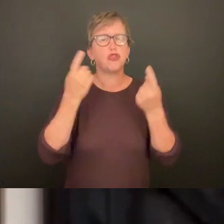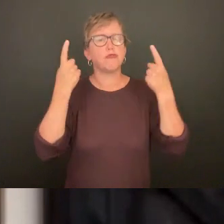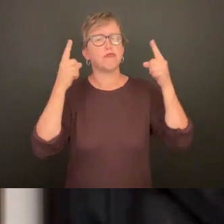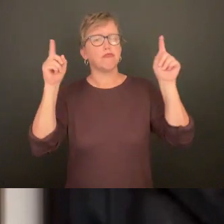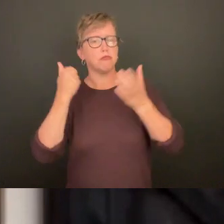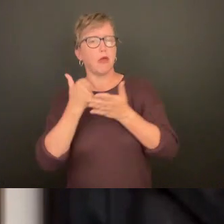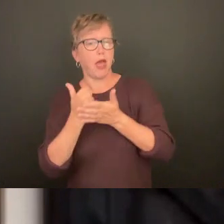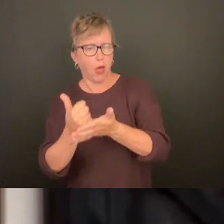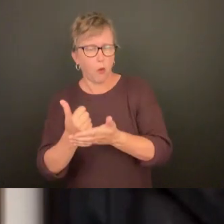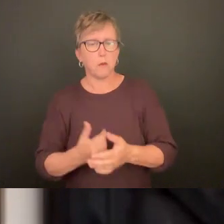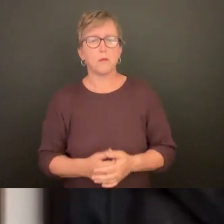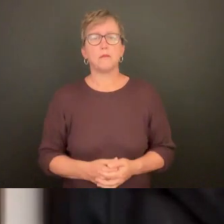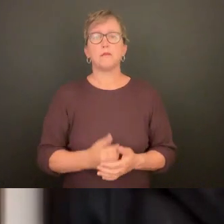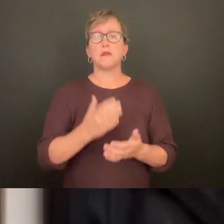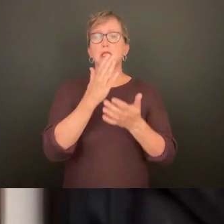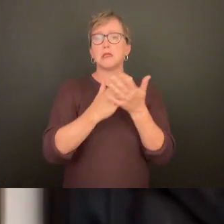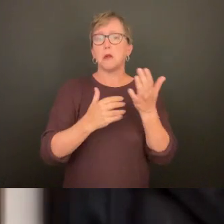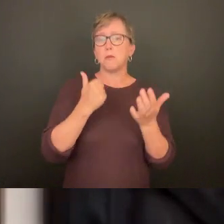treatments available for those who do.